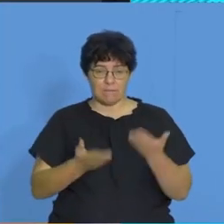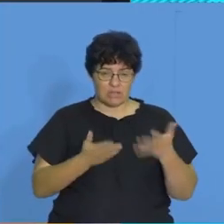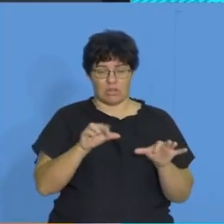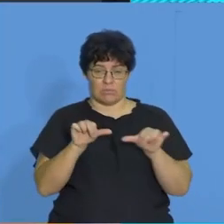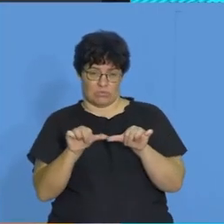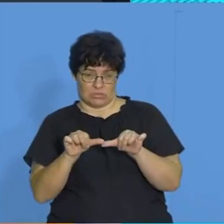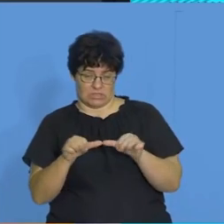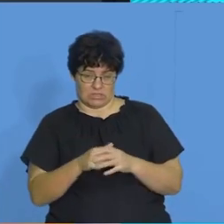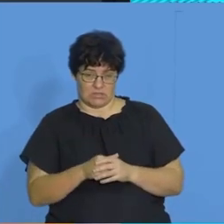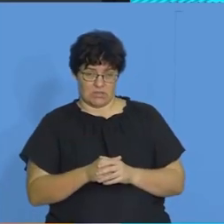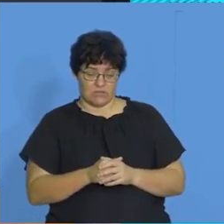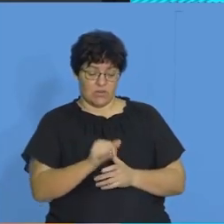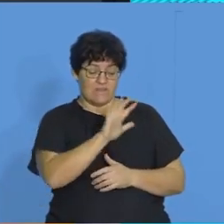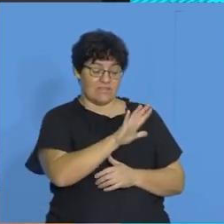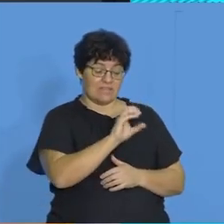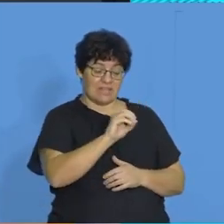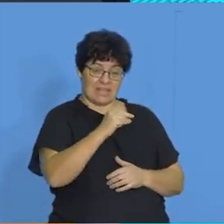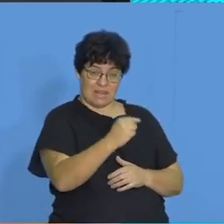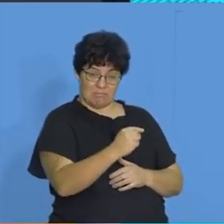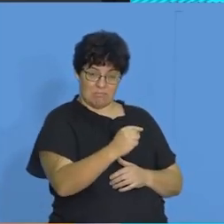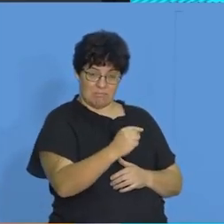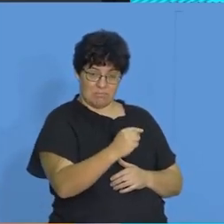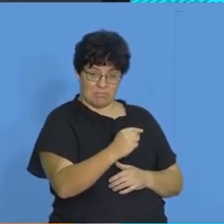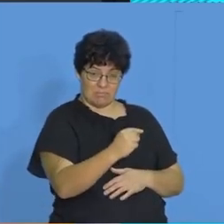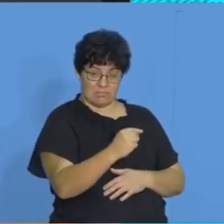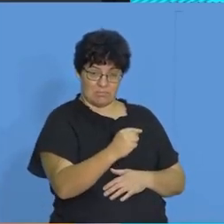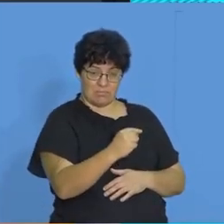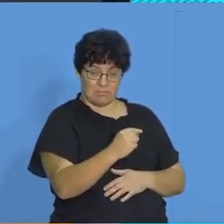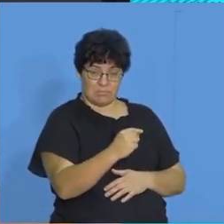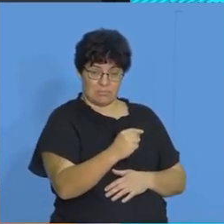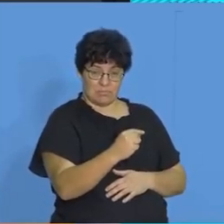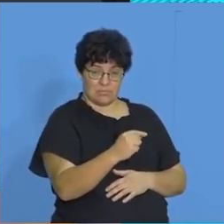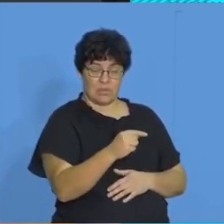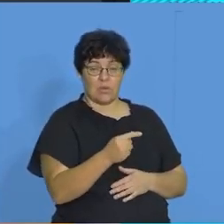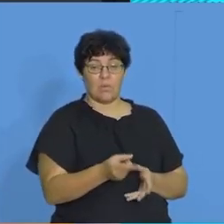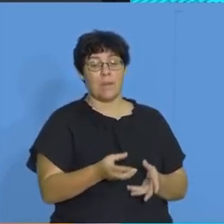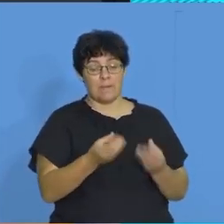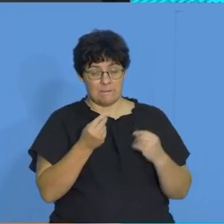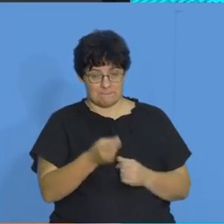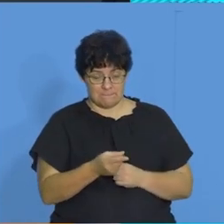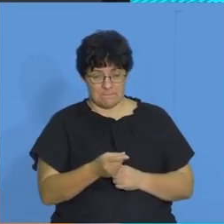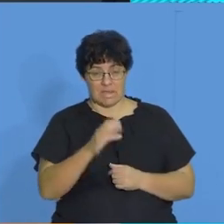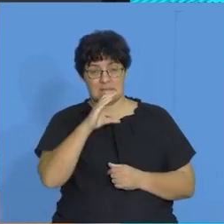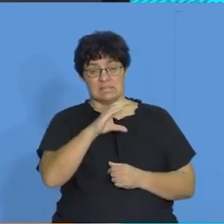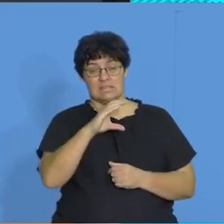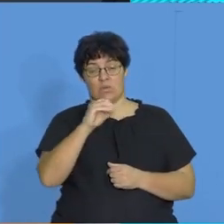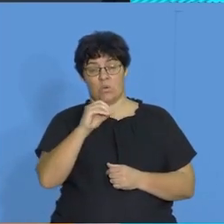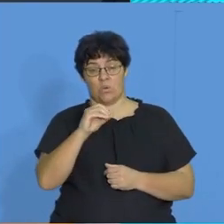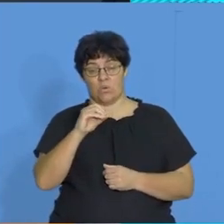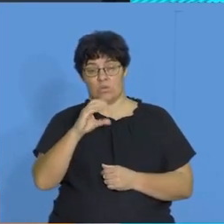are saying that of the 50 grams sample of carbon, calcium carbonate rather,